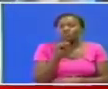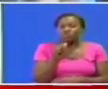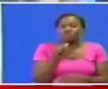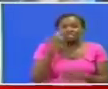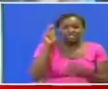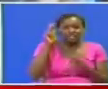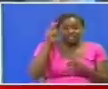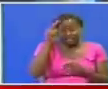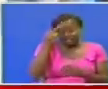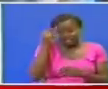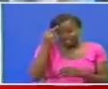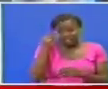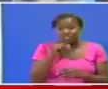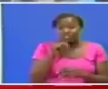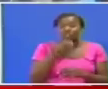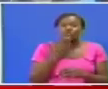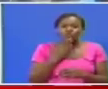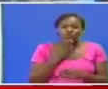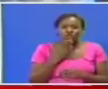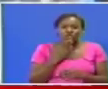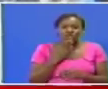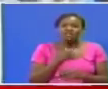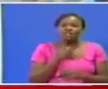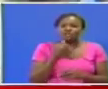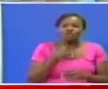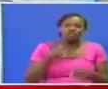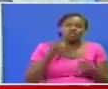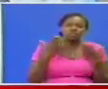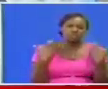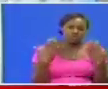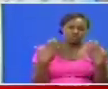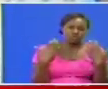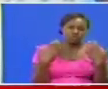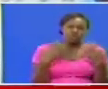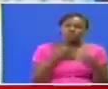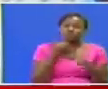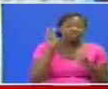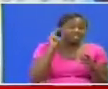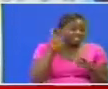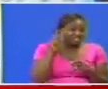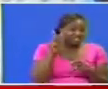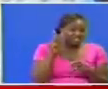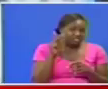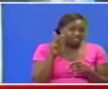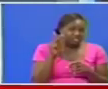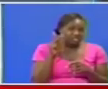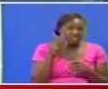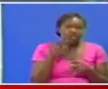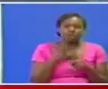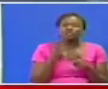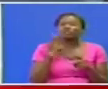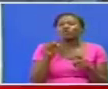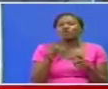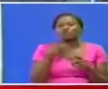Kalenjin, it is not Luya, it is not Meru, neither is it Kisi. It is definitely not